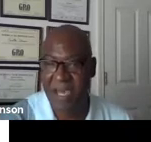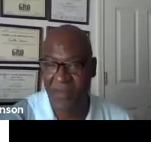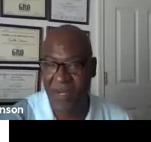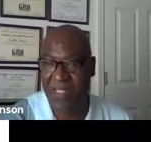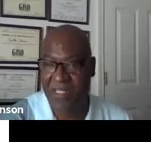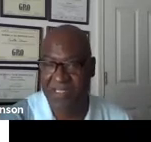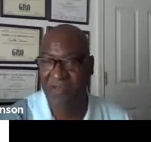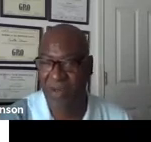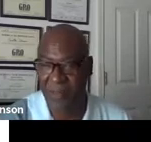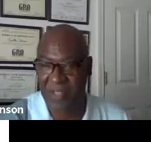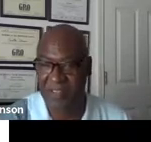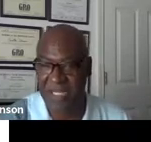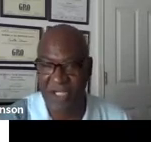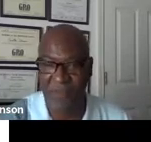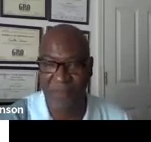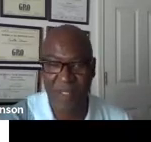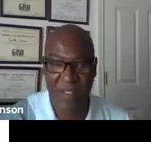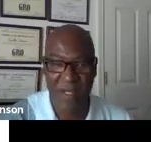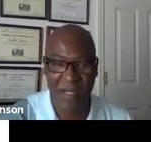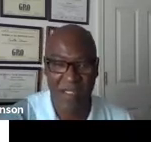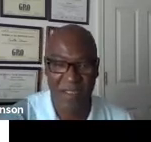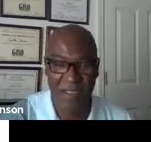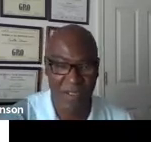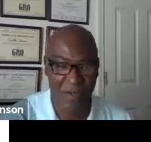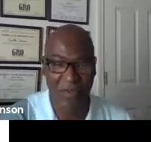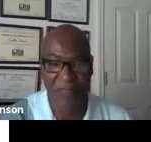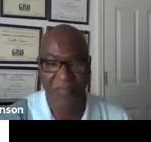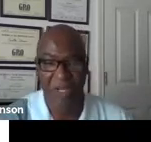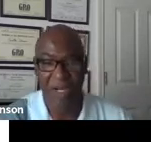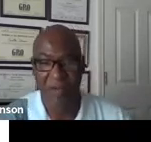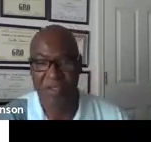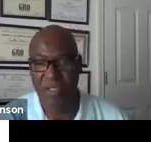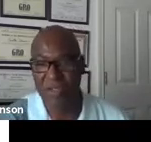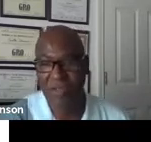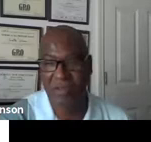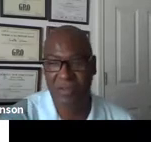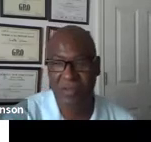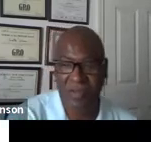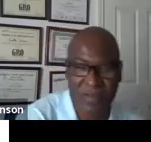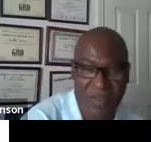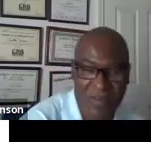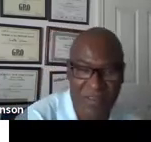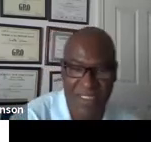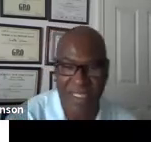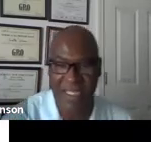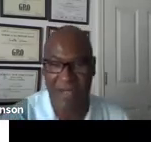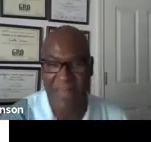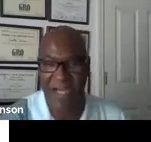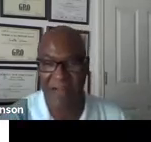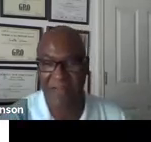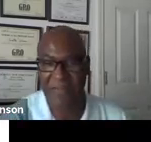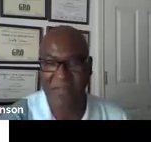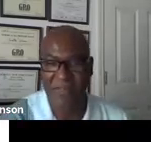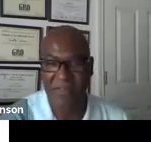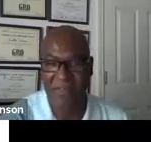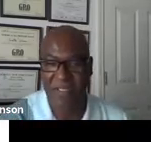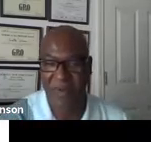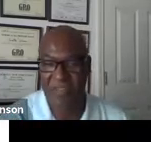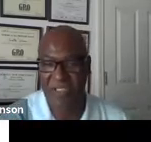And by the way, Liz, great presentation. Uh, so I'm going to talk to you today about